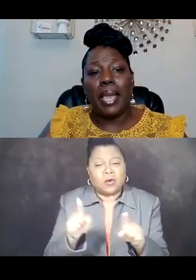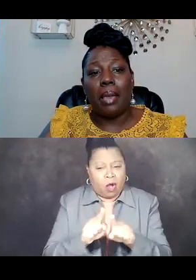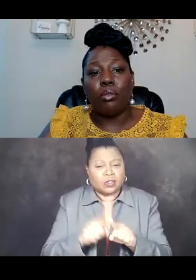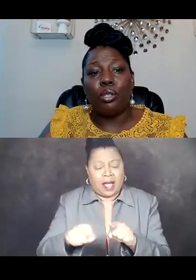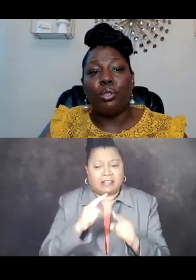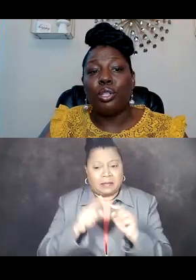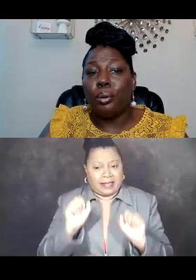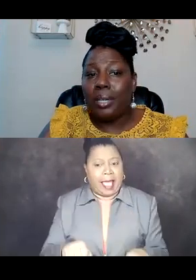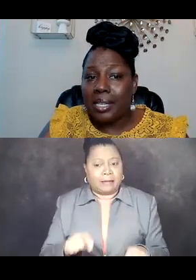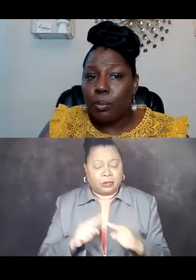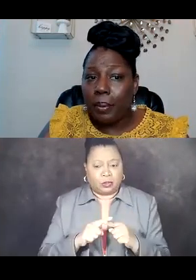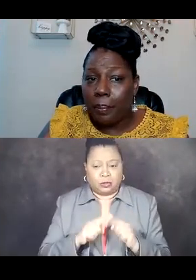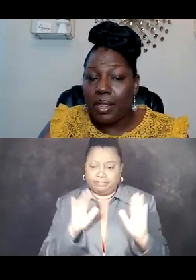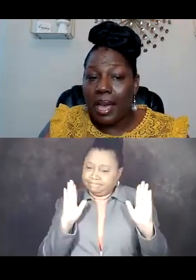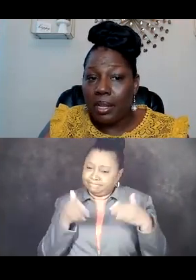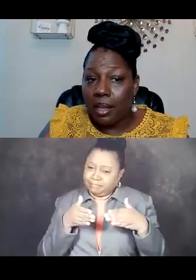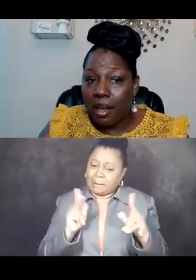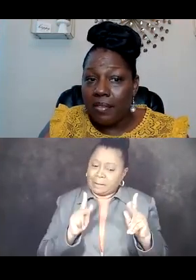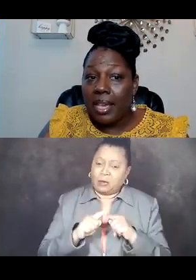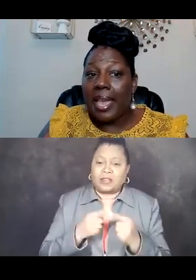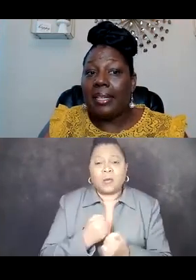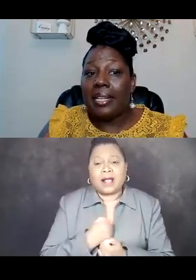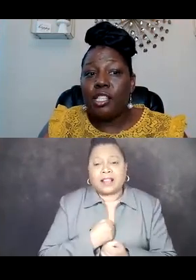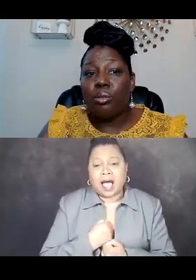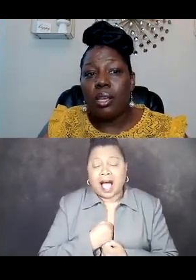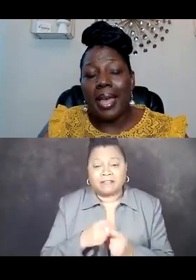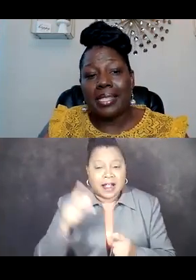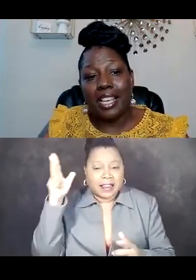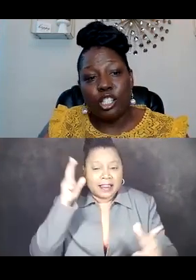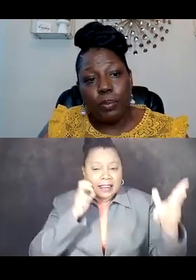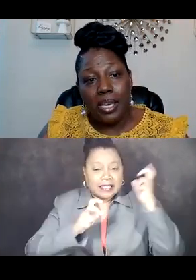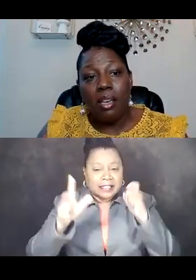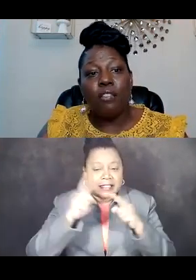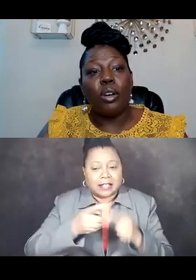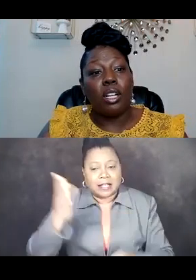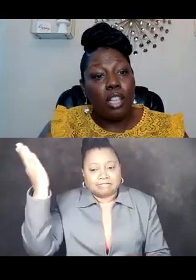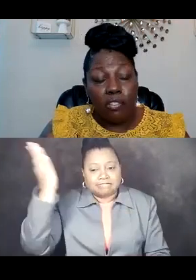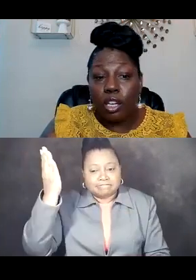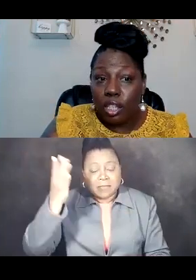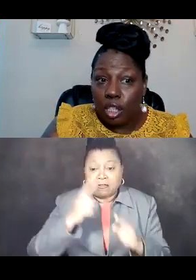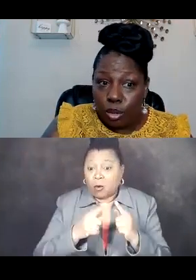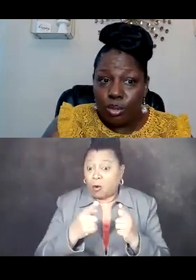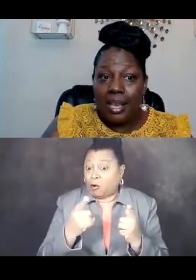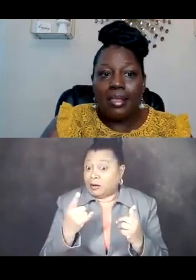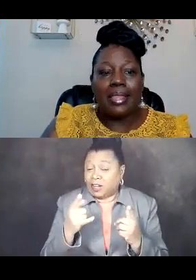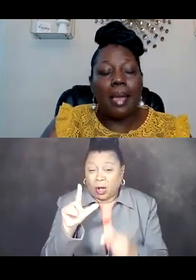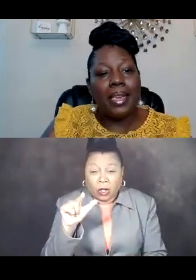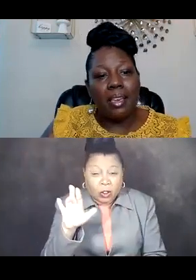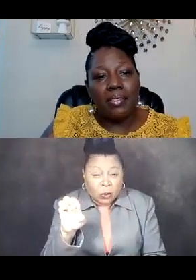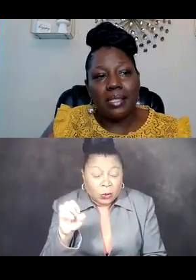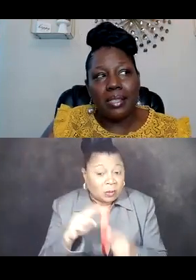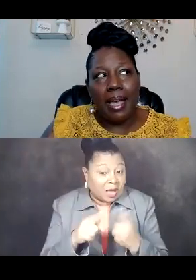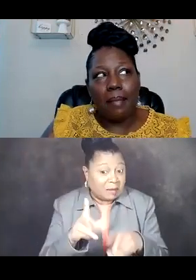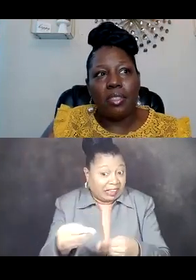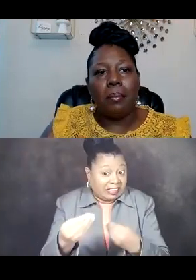have to be able to tune in to people that we love and listen to them as they speak for clues that they may